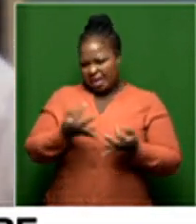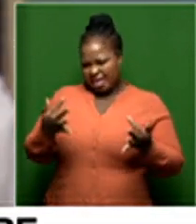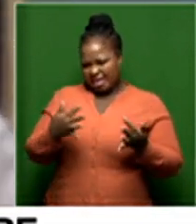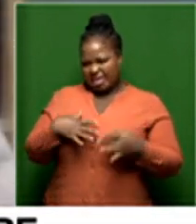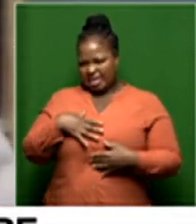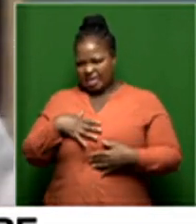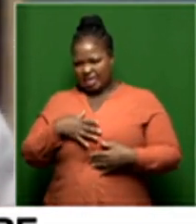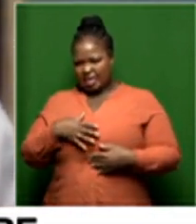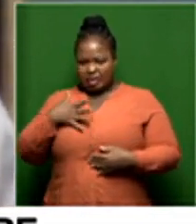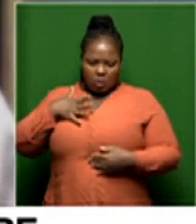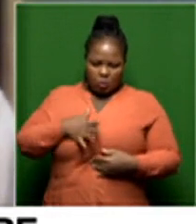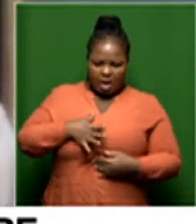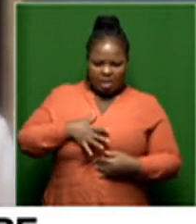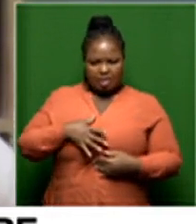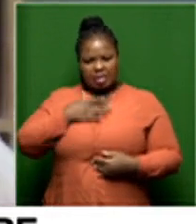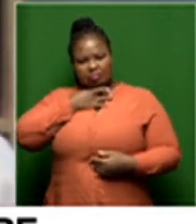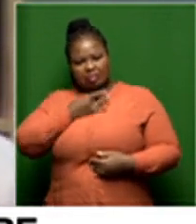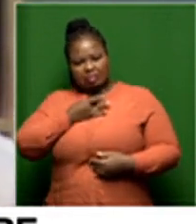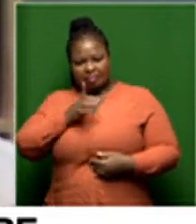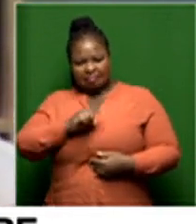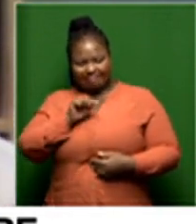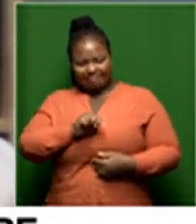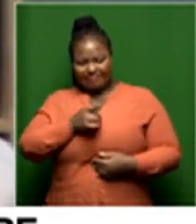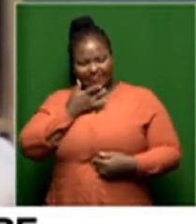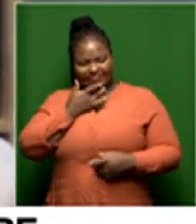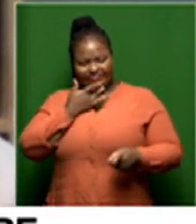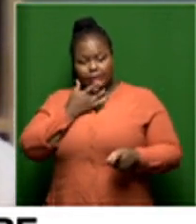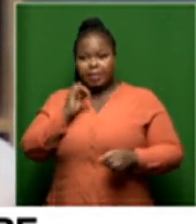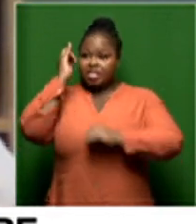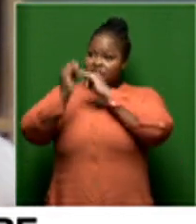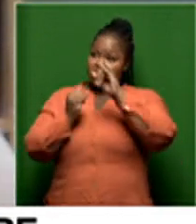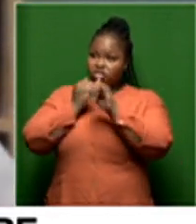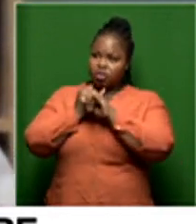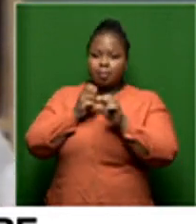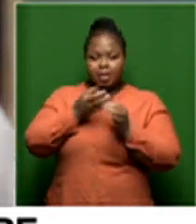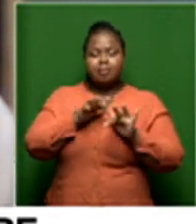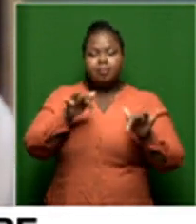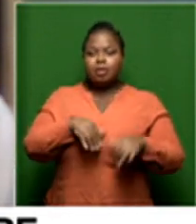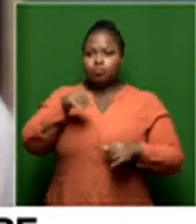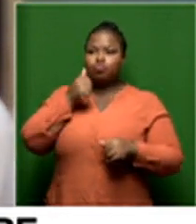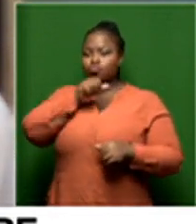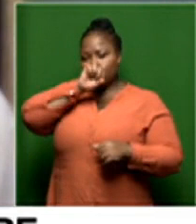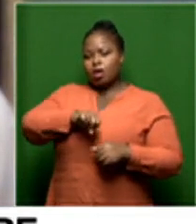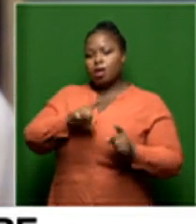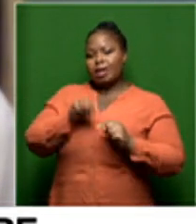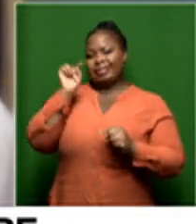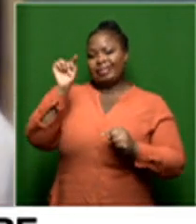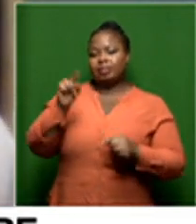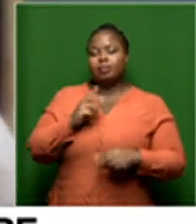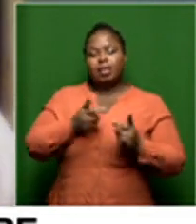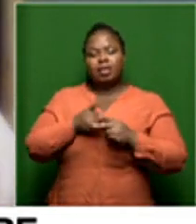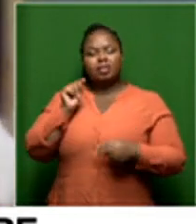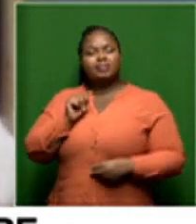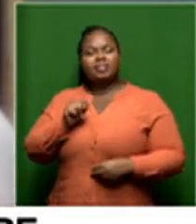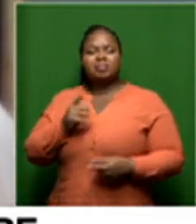underappreciated. I think they are of international quality, and I think collectors are starting to realize that. But this particular